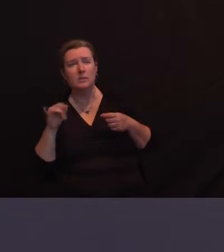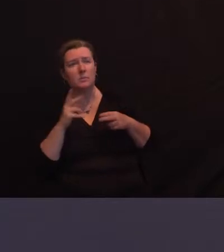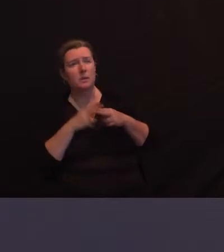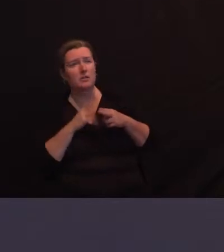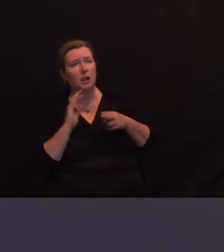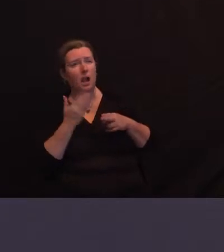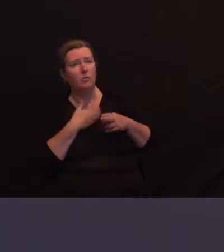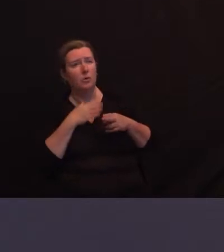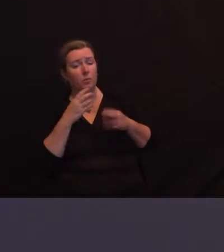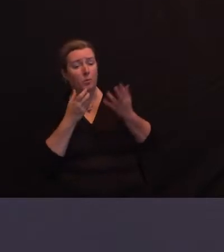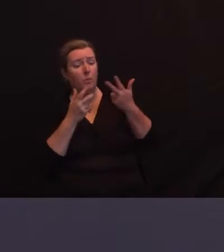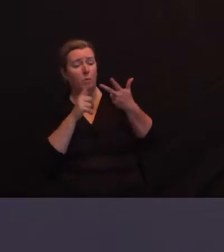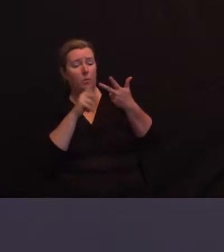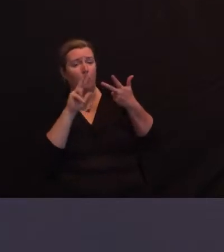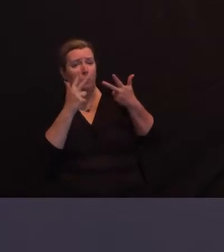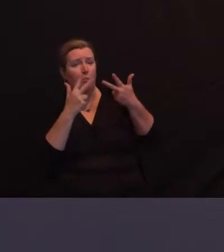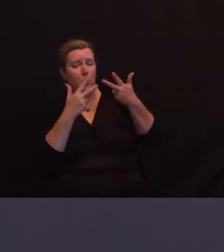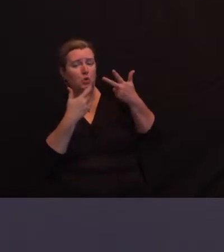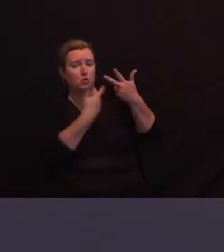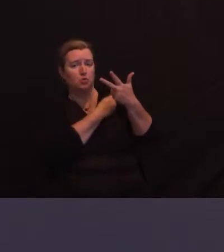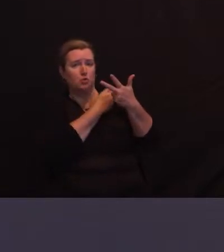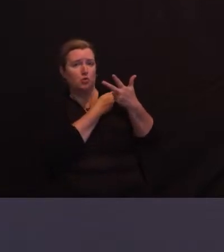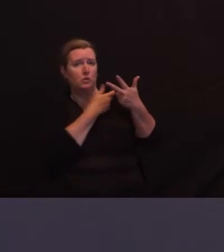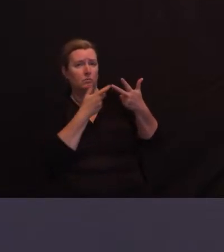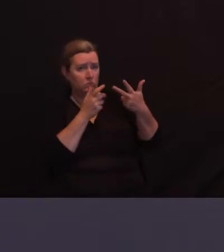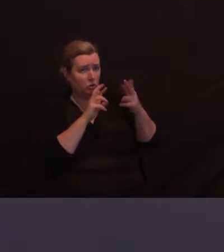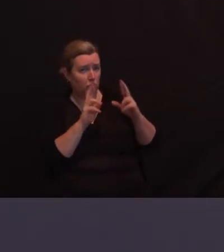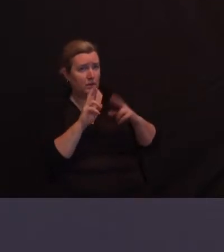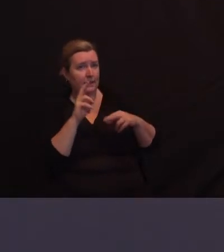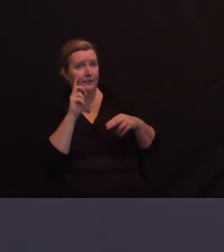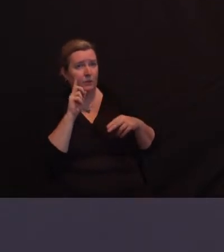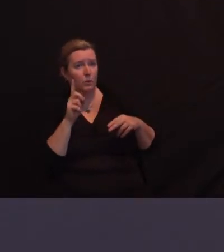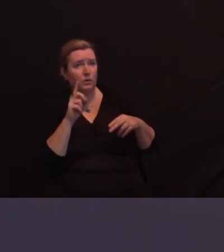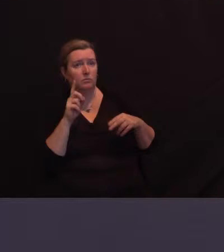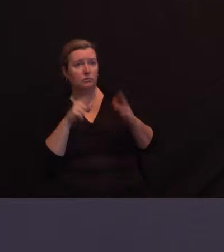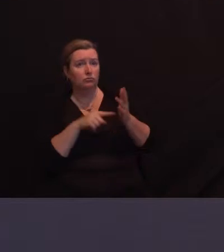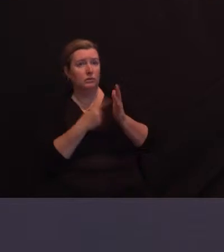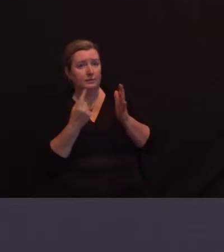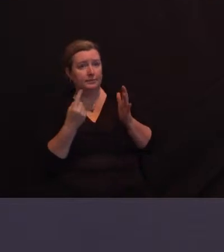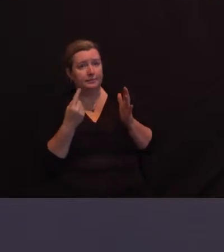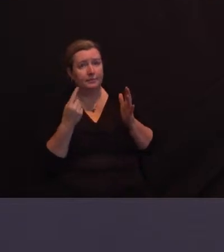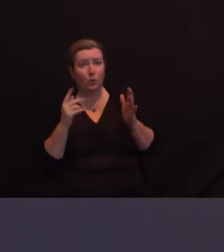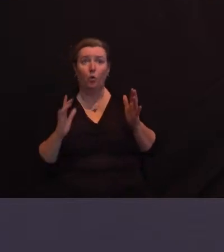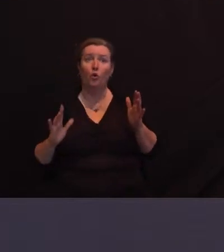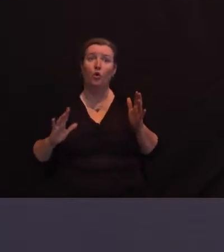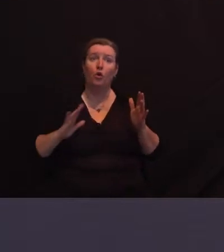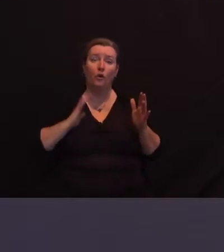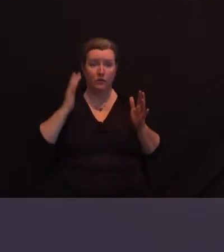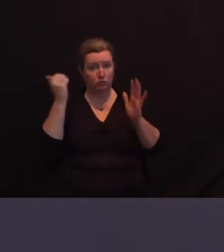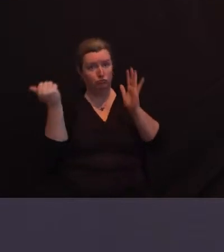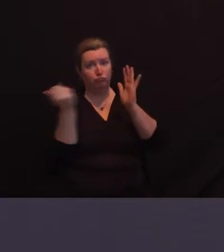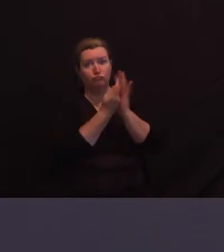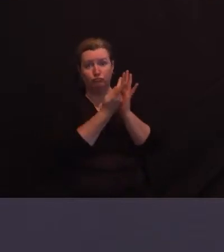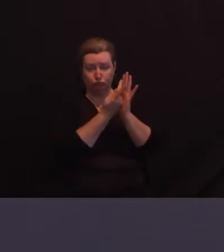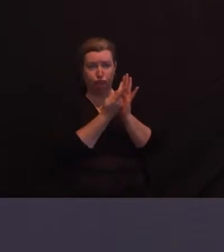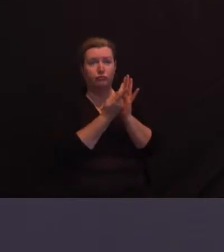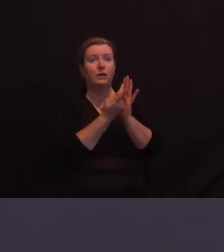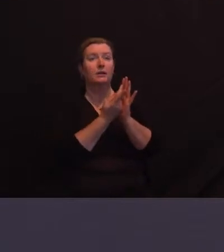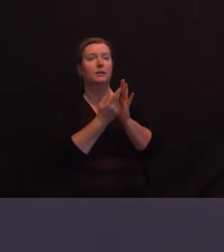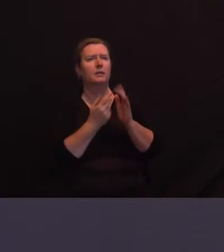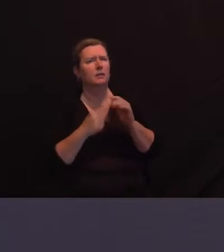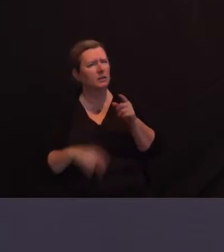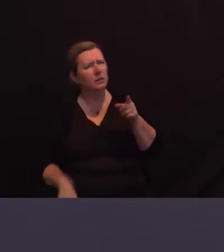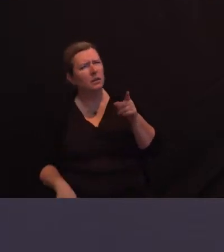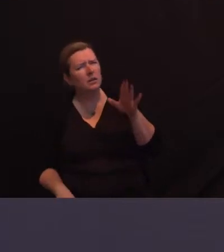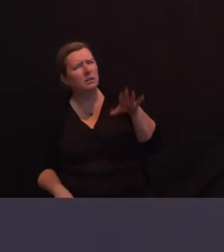to get this up and running as soon as it's officially rolled out and given approval. Can you talk a little bit about, you